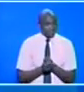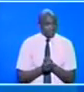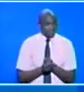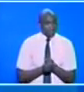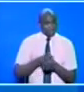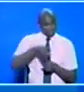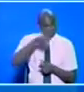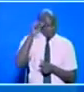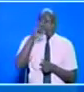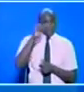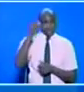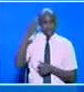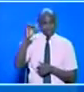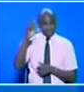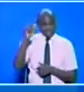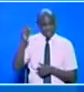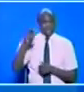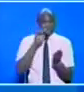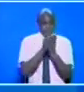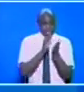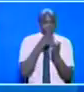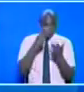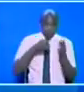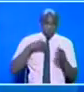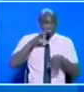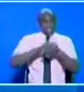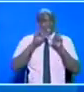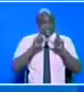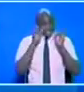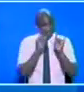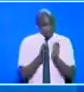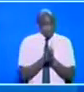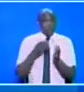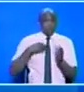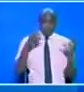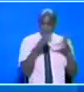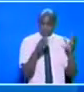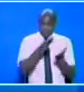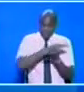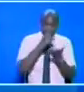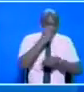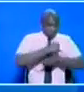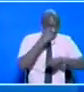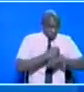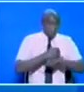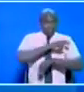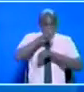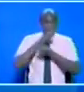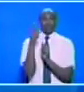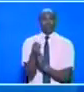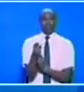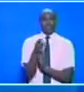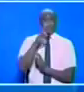Choice Microfinance Bank wants to increase its capital position and seek new license to transition from a community-based institution to national one.